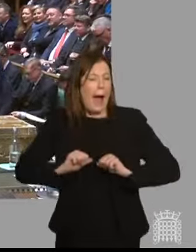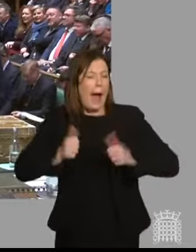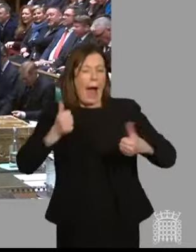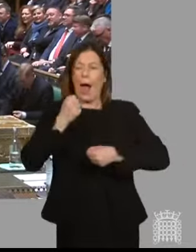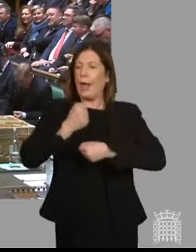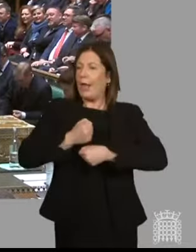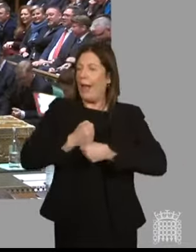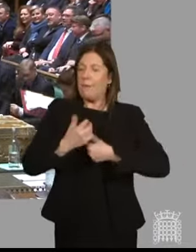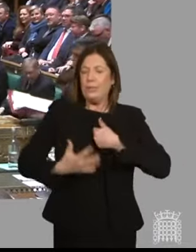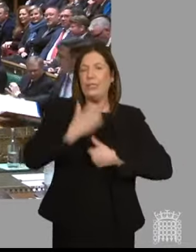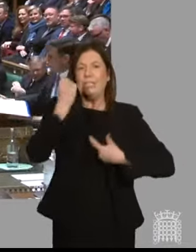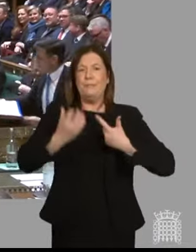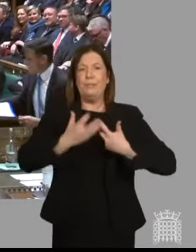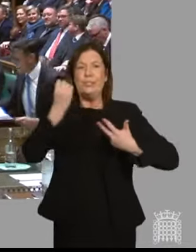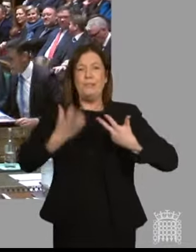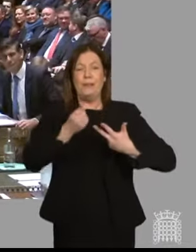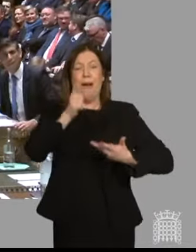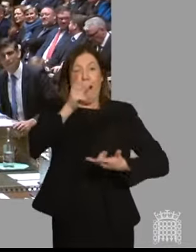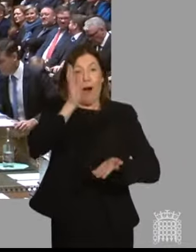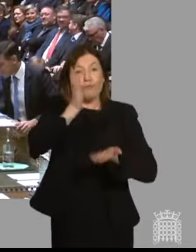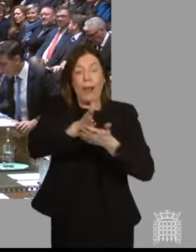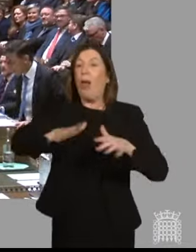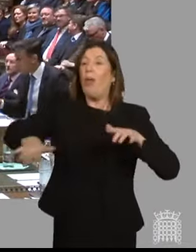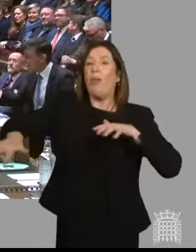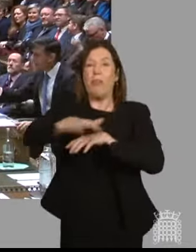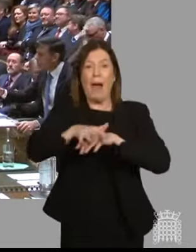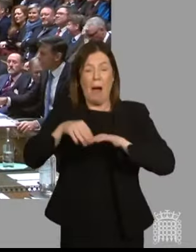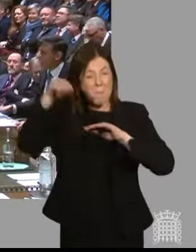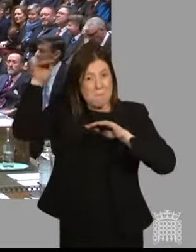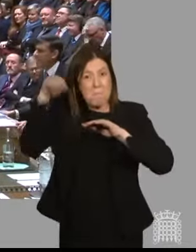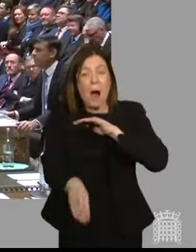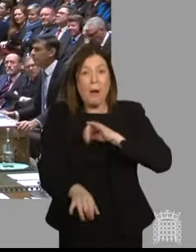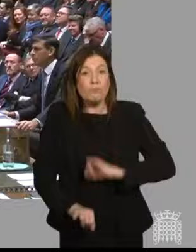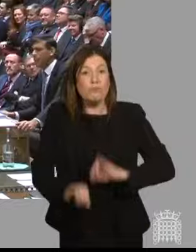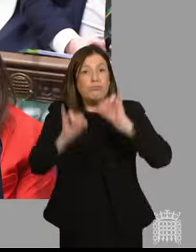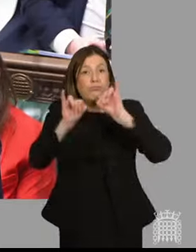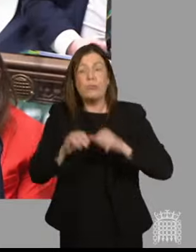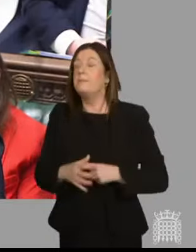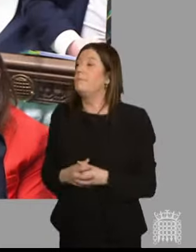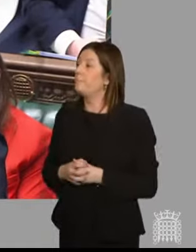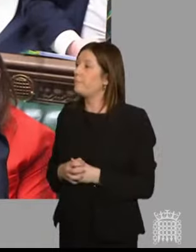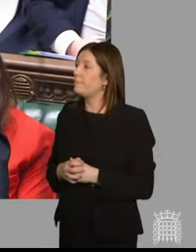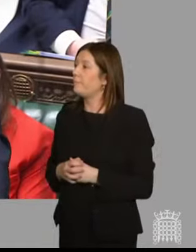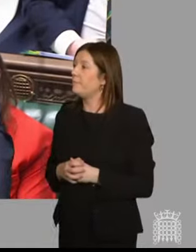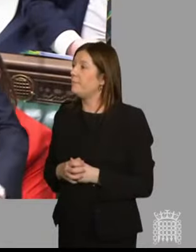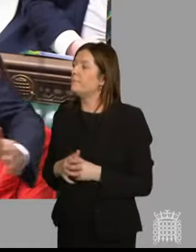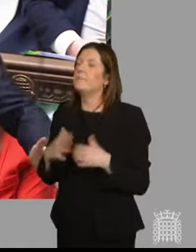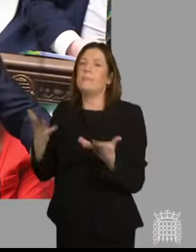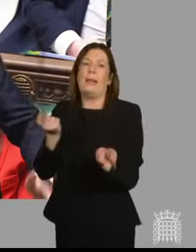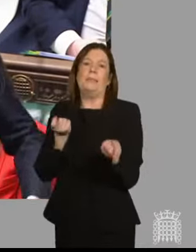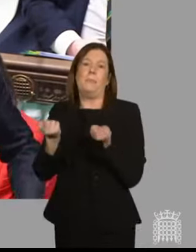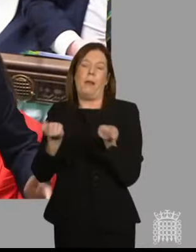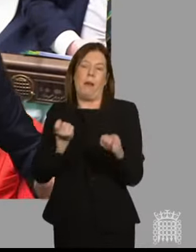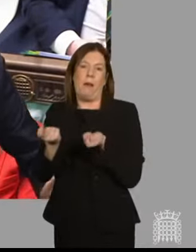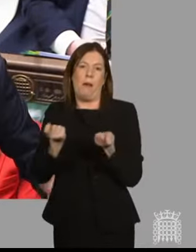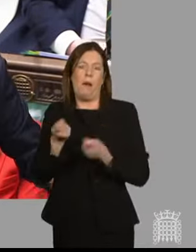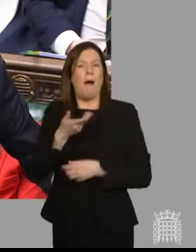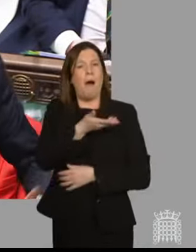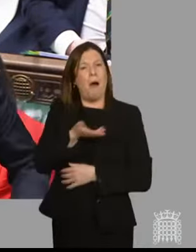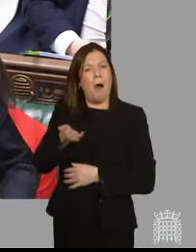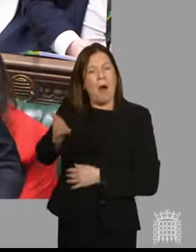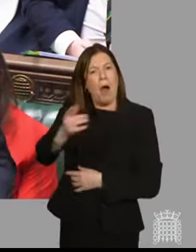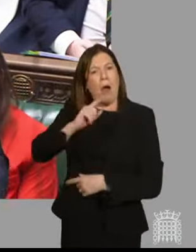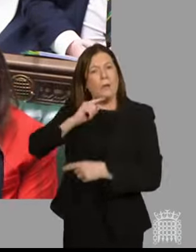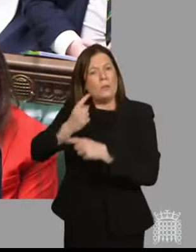Mr. Speaker, I'm glad he brought up our schools, because there's nothing more important than ensuring